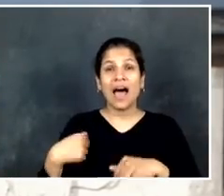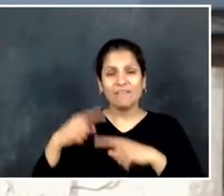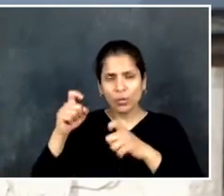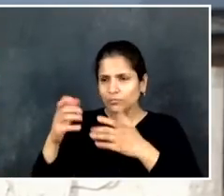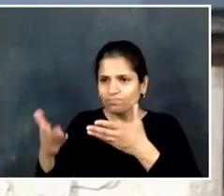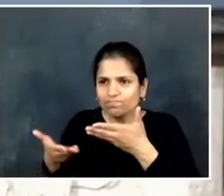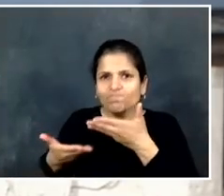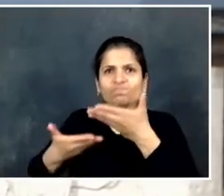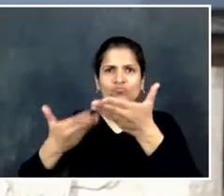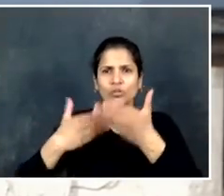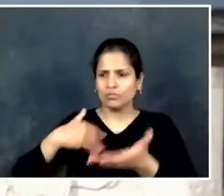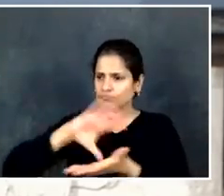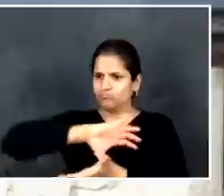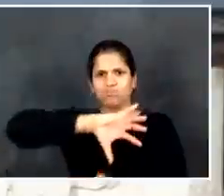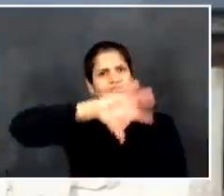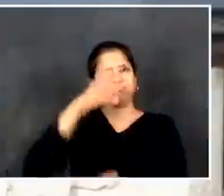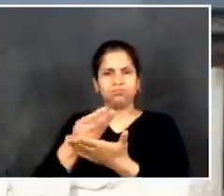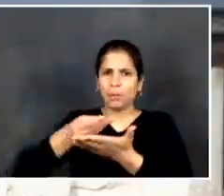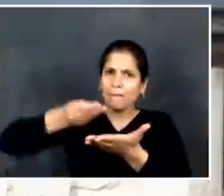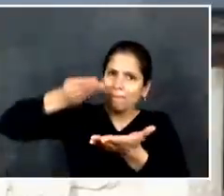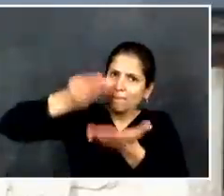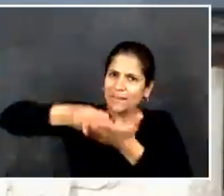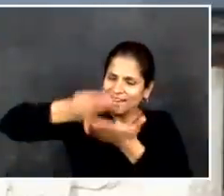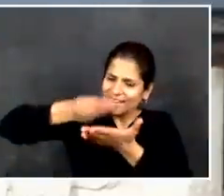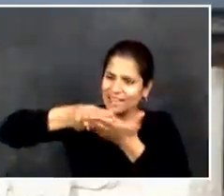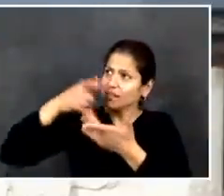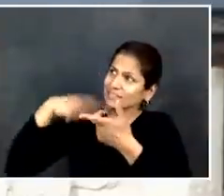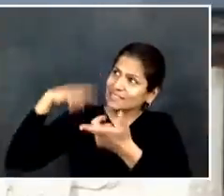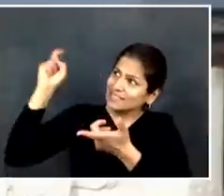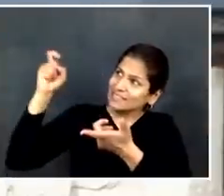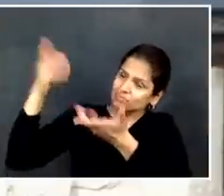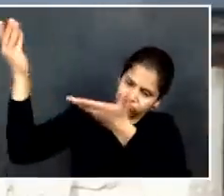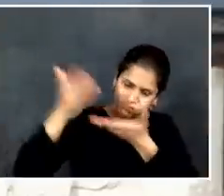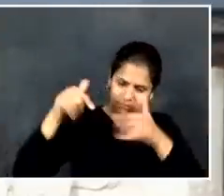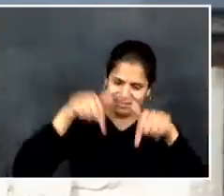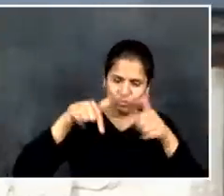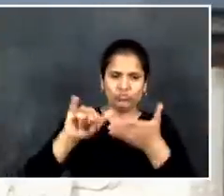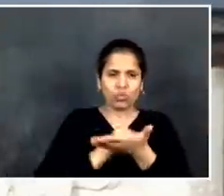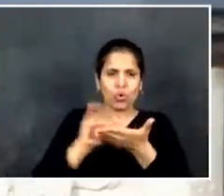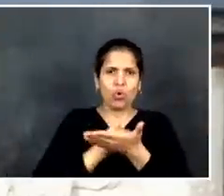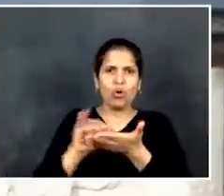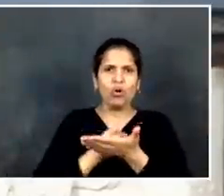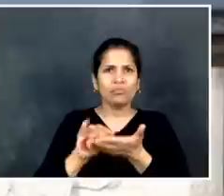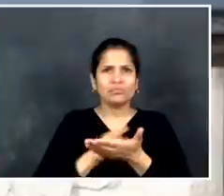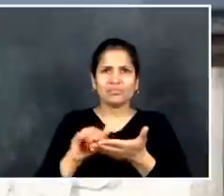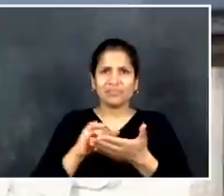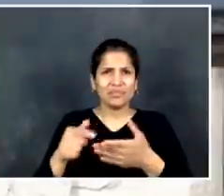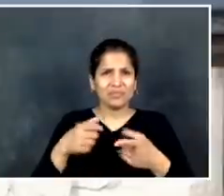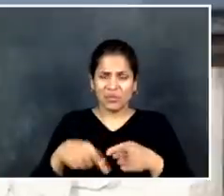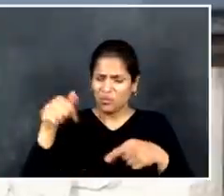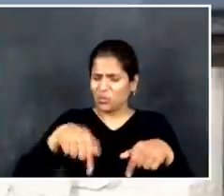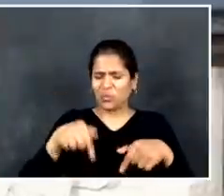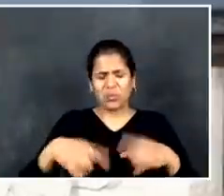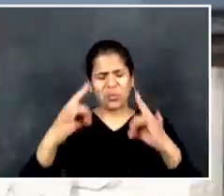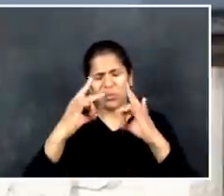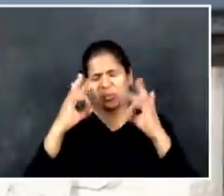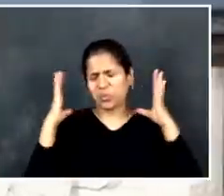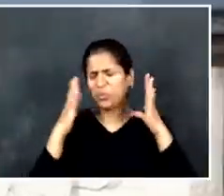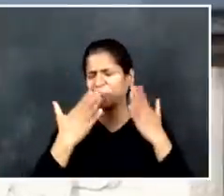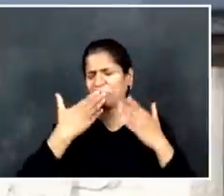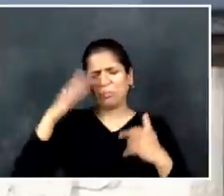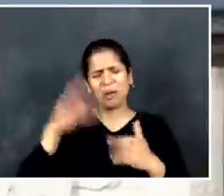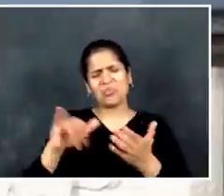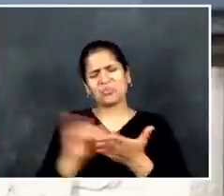on our feet. The cities and states that have borne the brunt, that are going through this healthcare crisis, this economic crisis, and aren't going to be able to pay the bills, aren't going to be able to